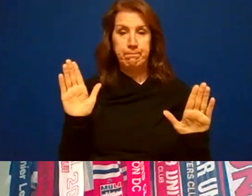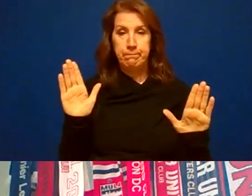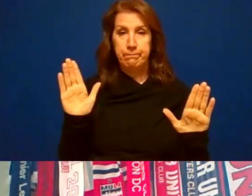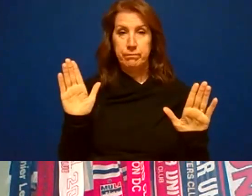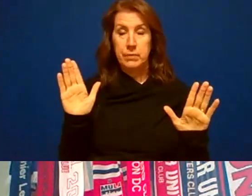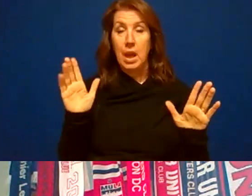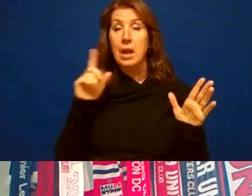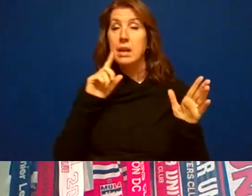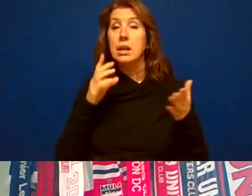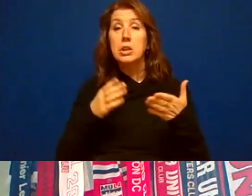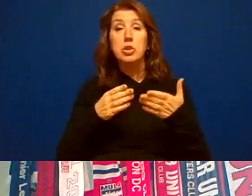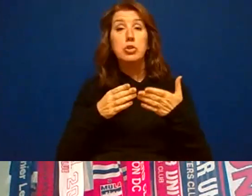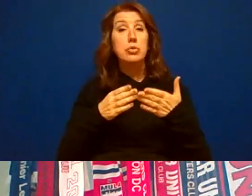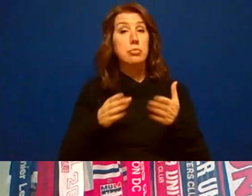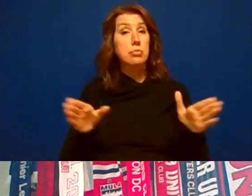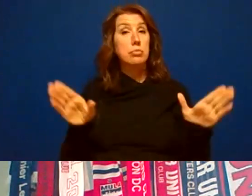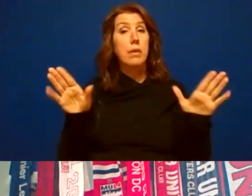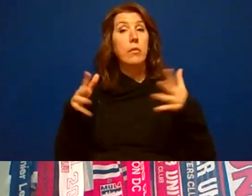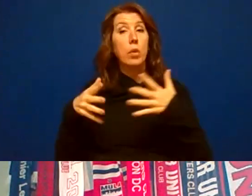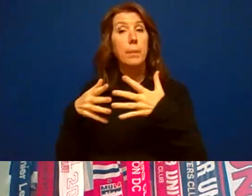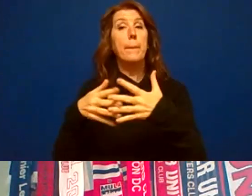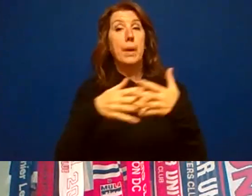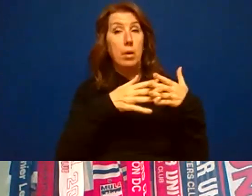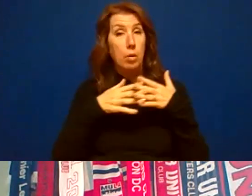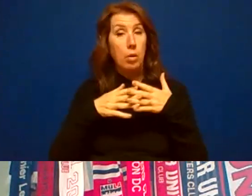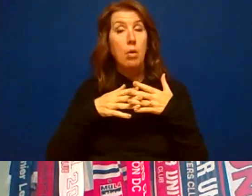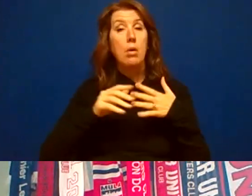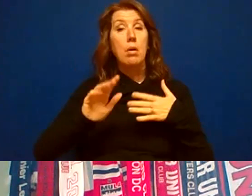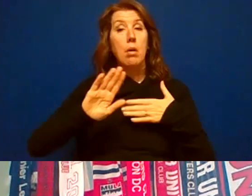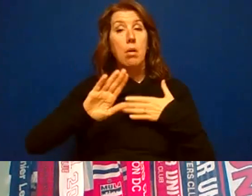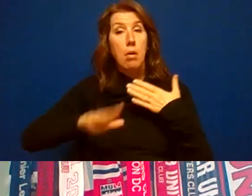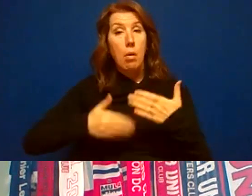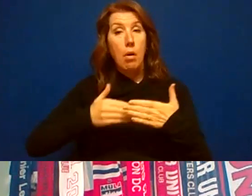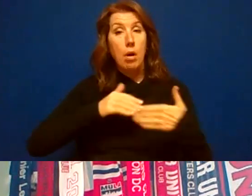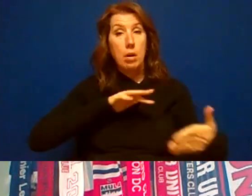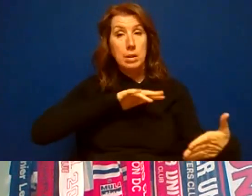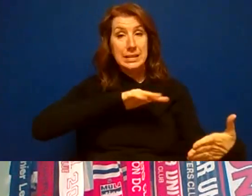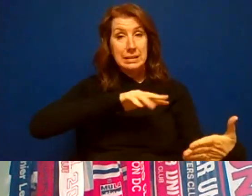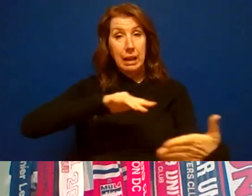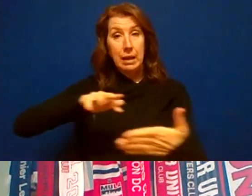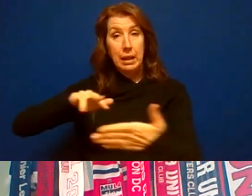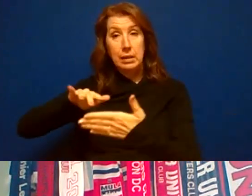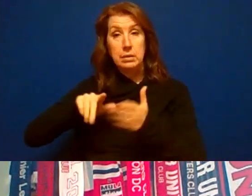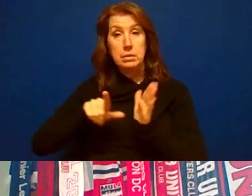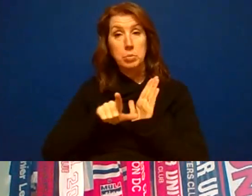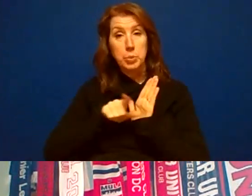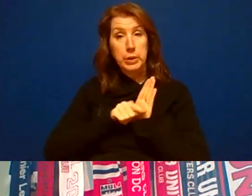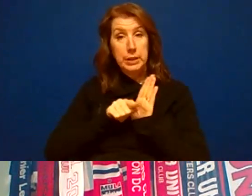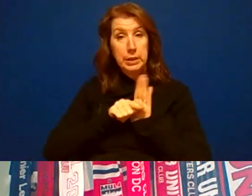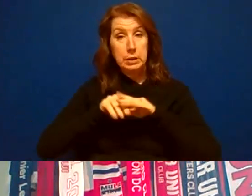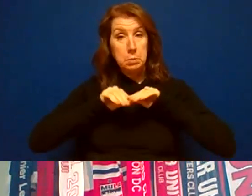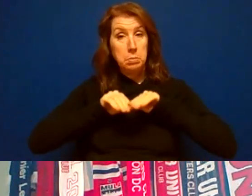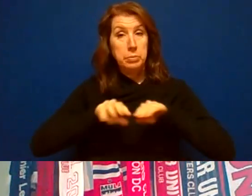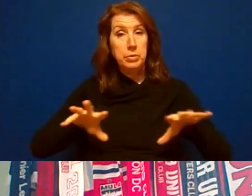overall, I think nationwide, all of the studies that have been published seem to say